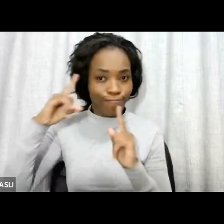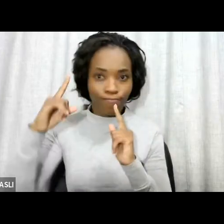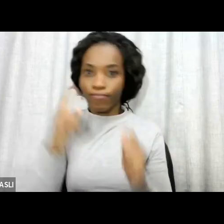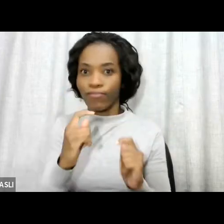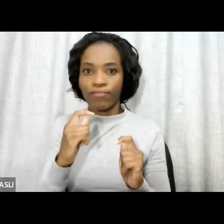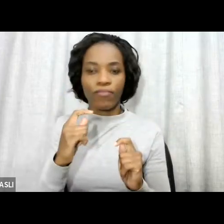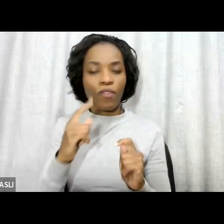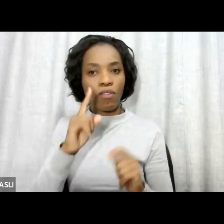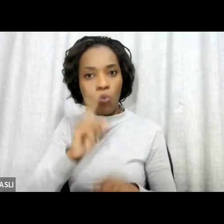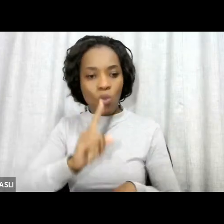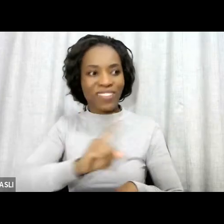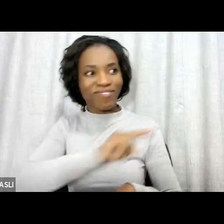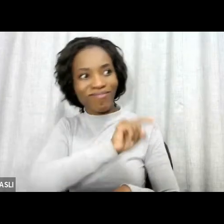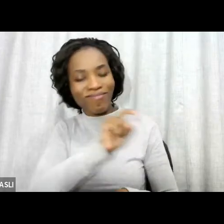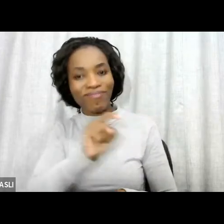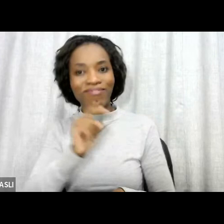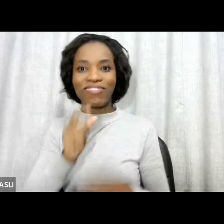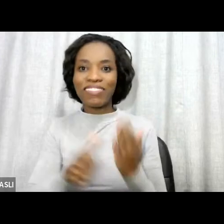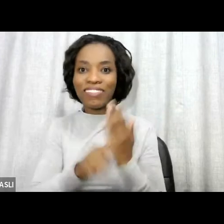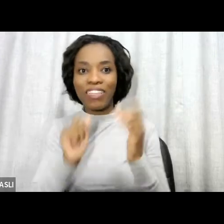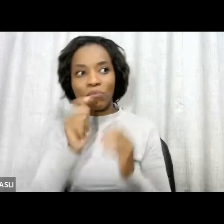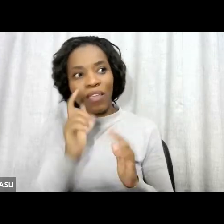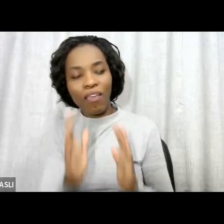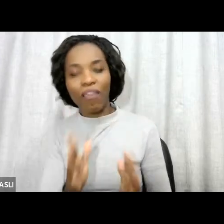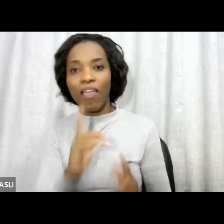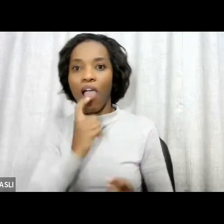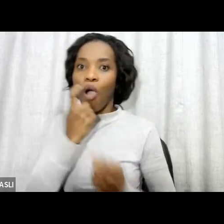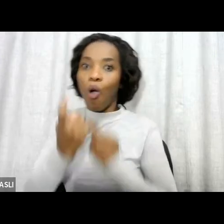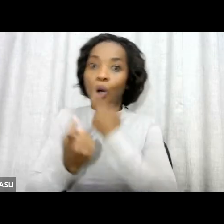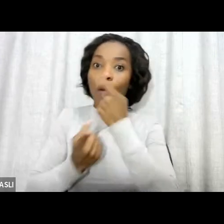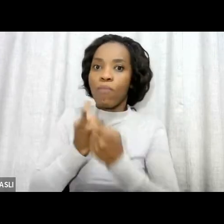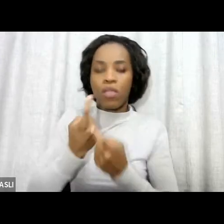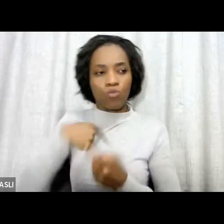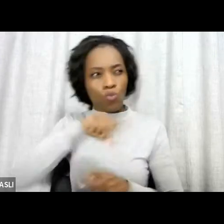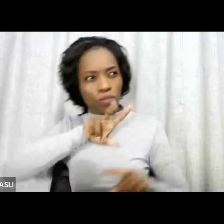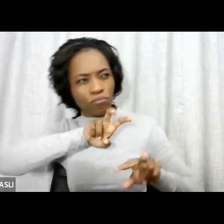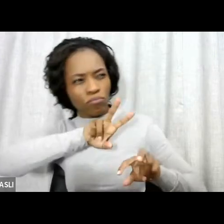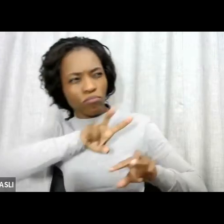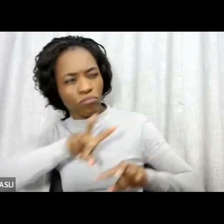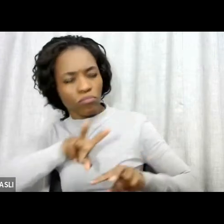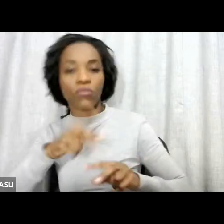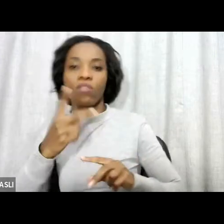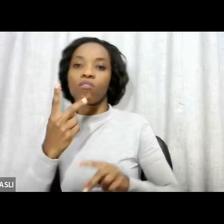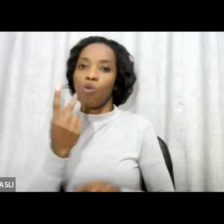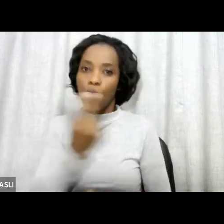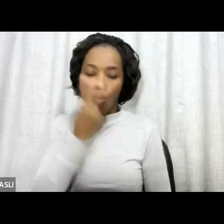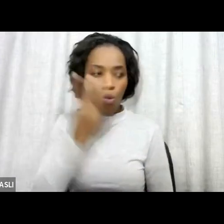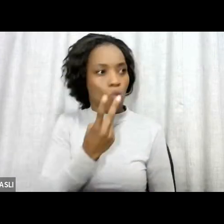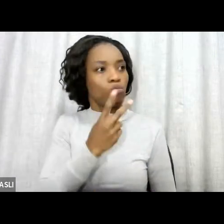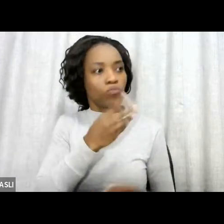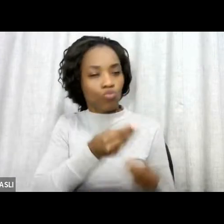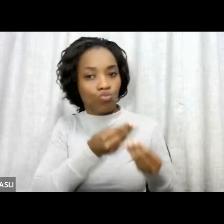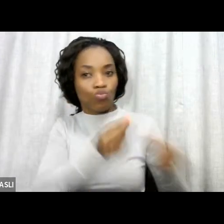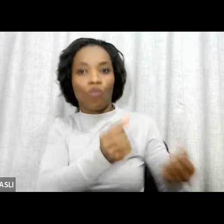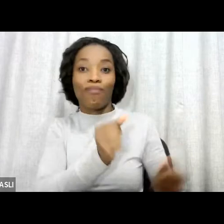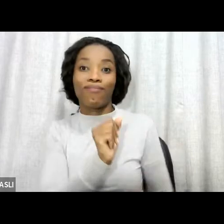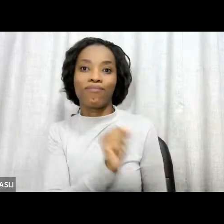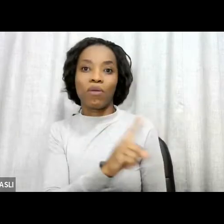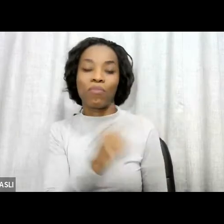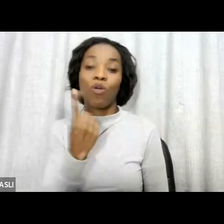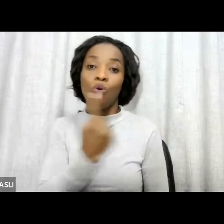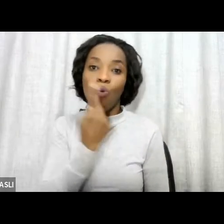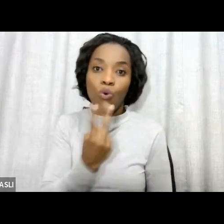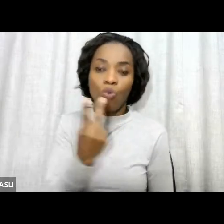resolving taxpayers' complaints investigated about SARS. We are also committed to improving